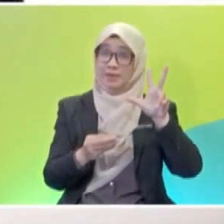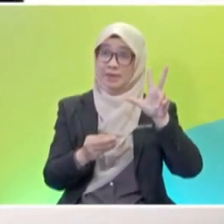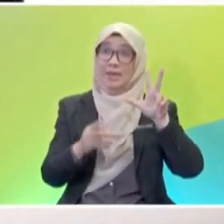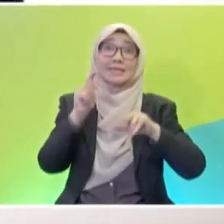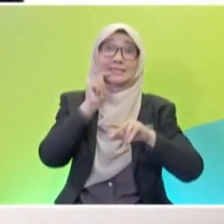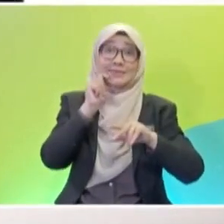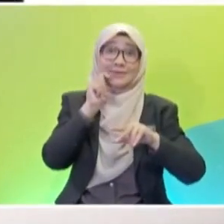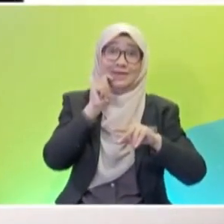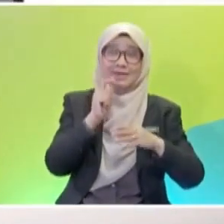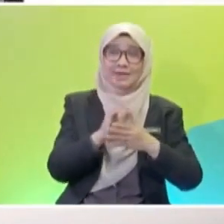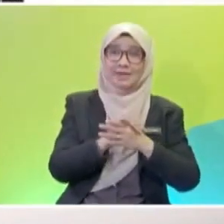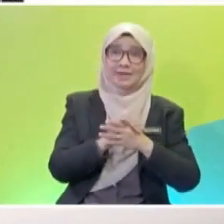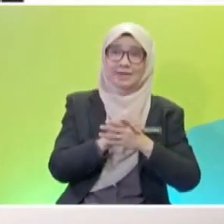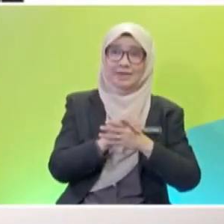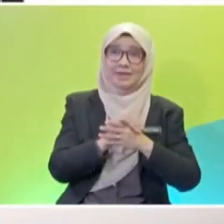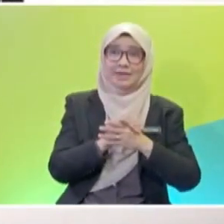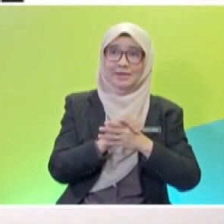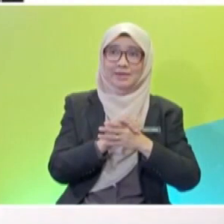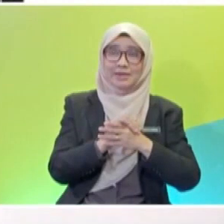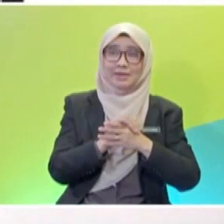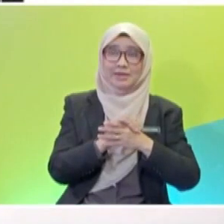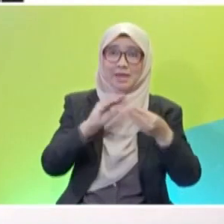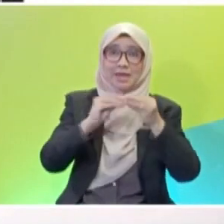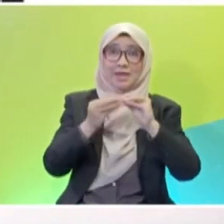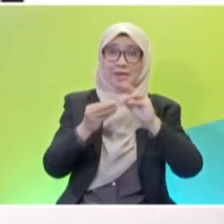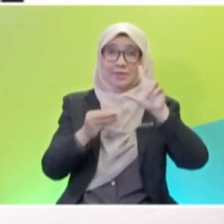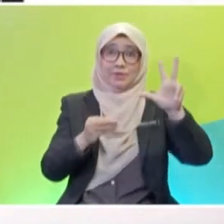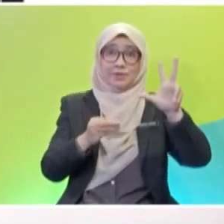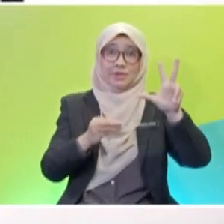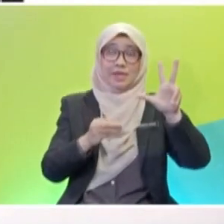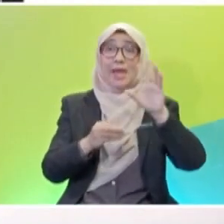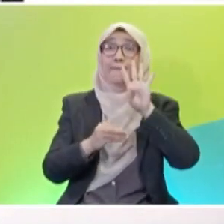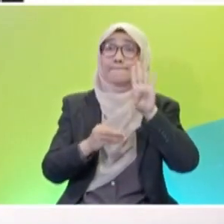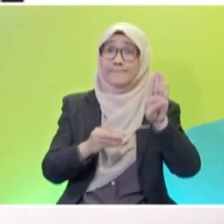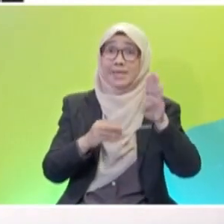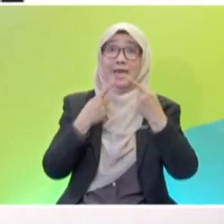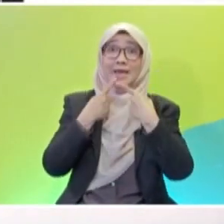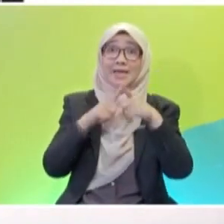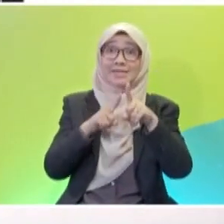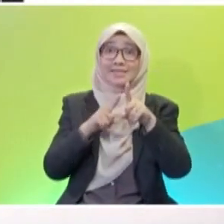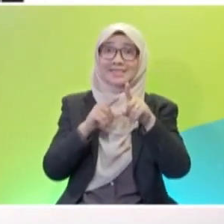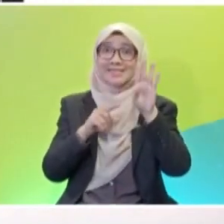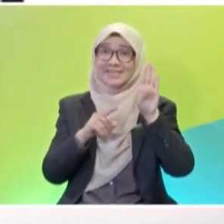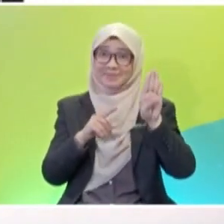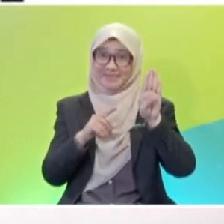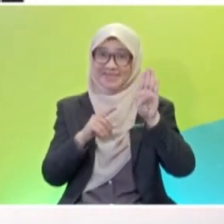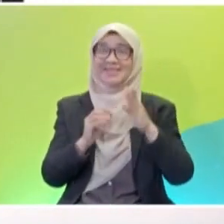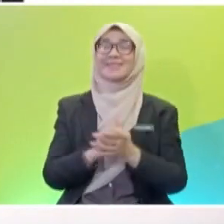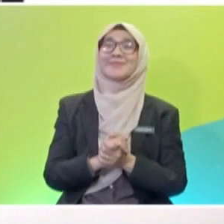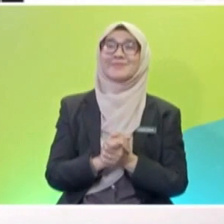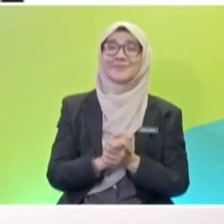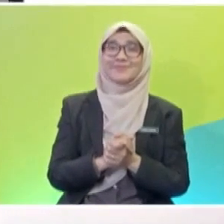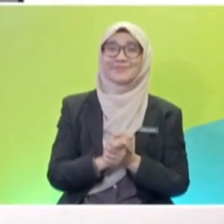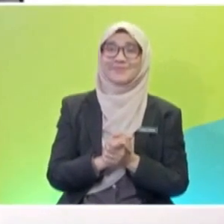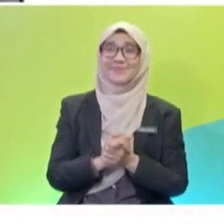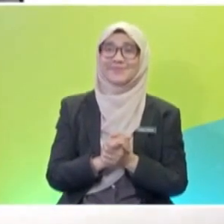Livia, yes, darling. Number three is B. Correct. Okay. Yay. I told you they are my super girls. Next